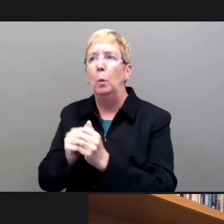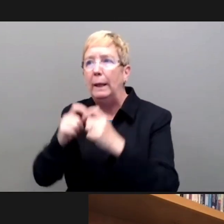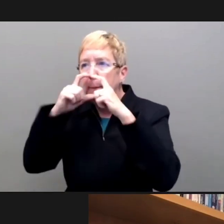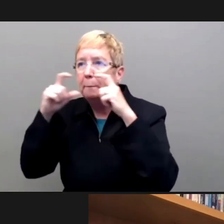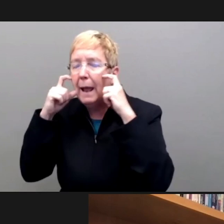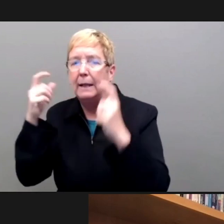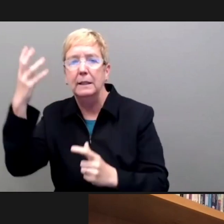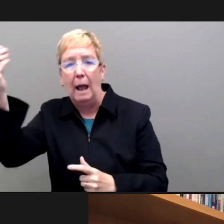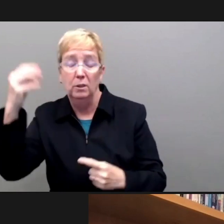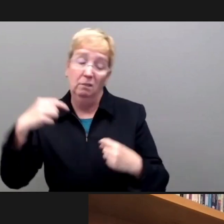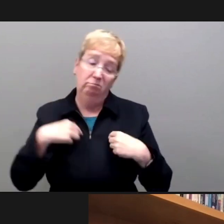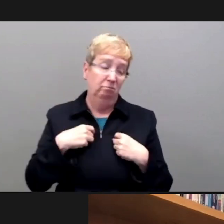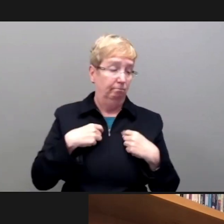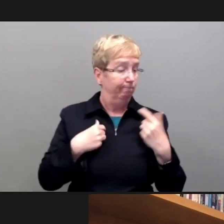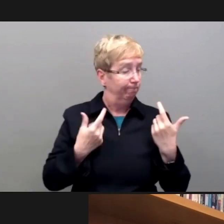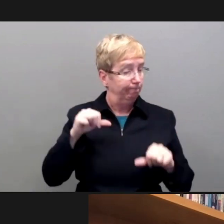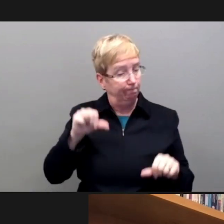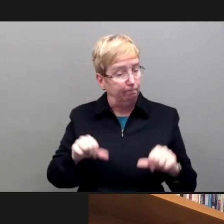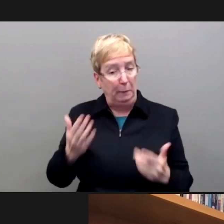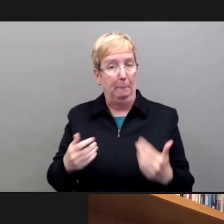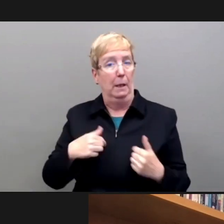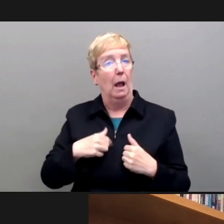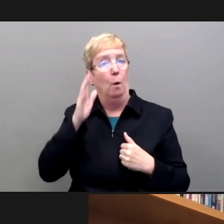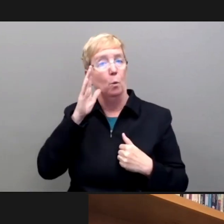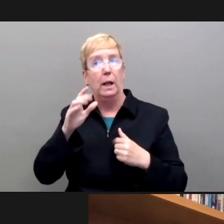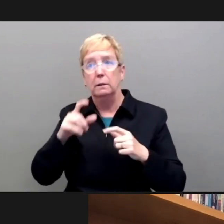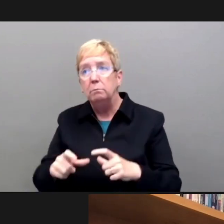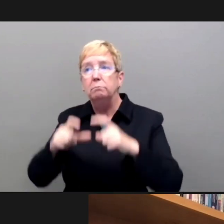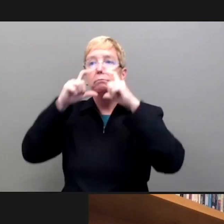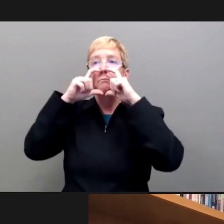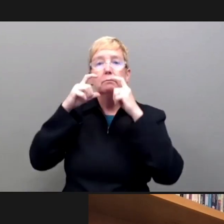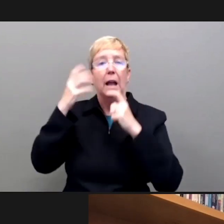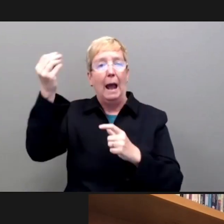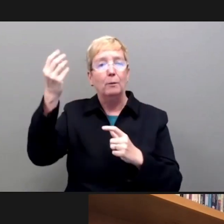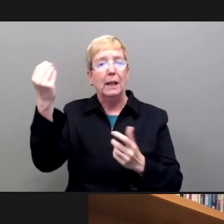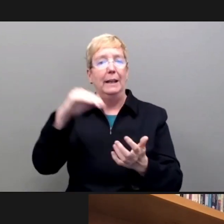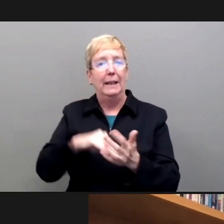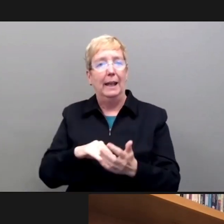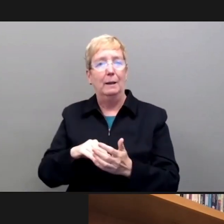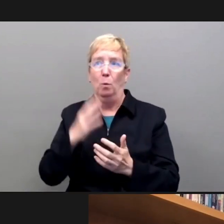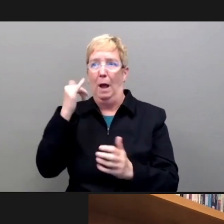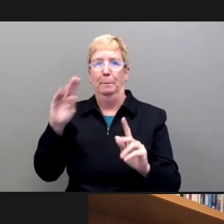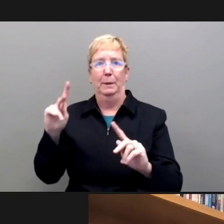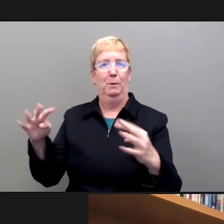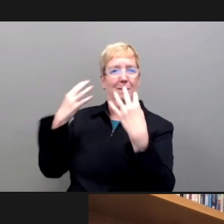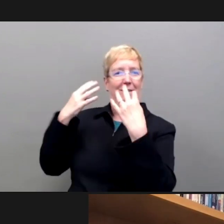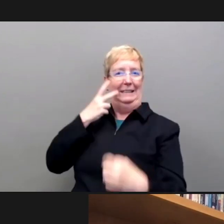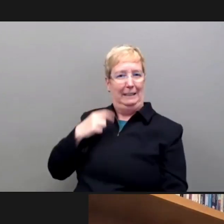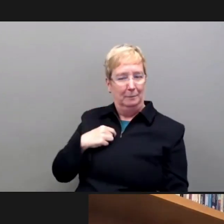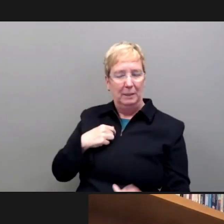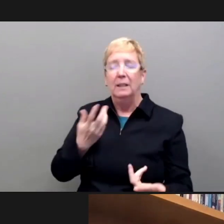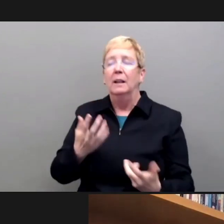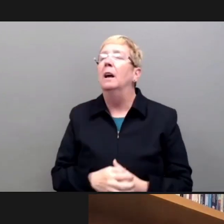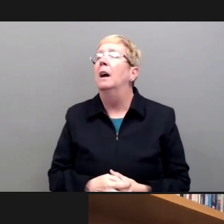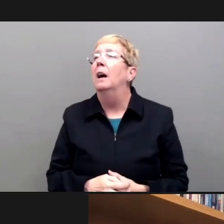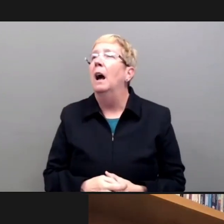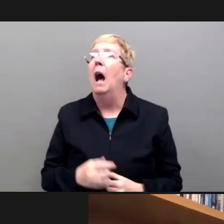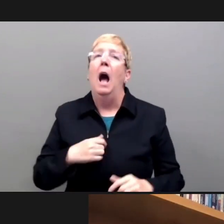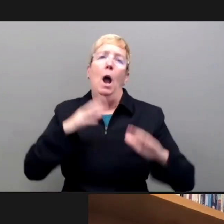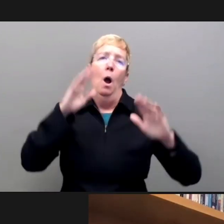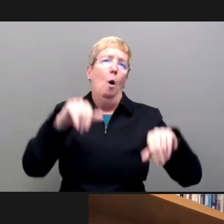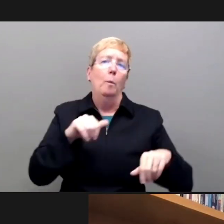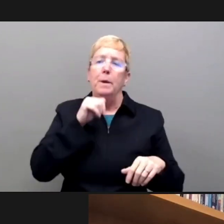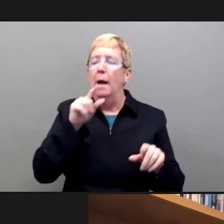to increase visibility for mask wearing. So I'm hopeful that we don't have the same debate